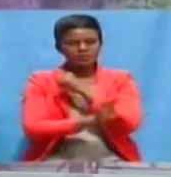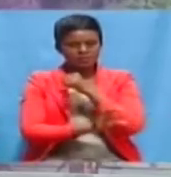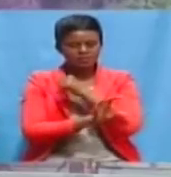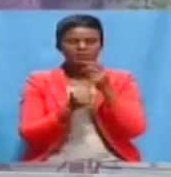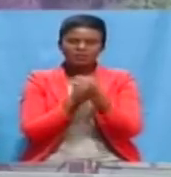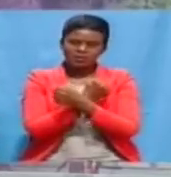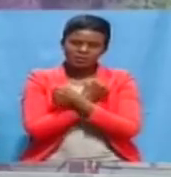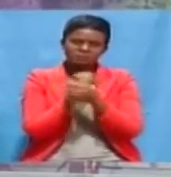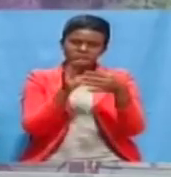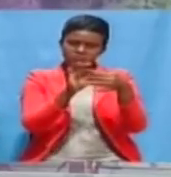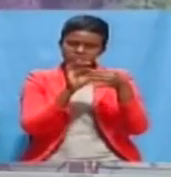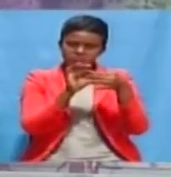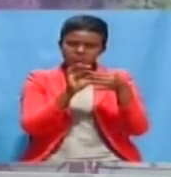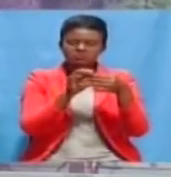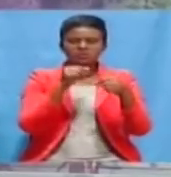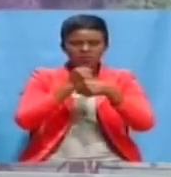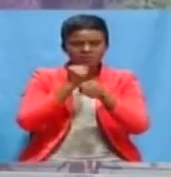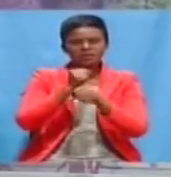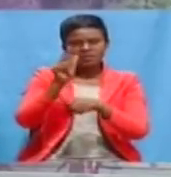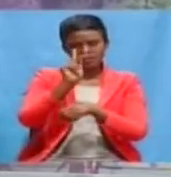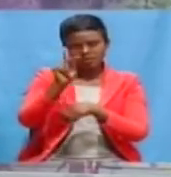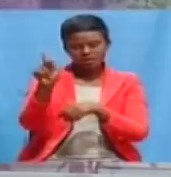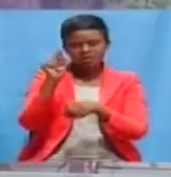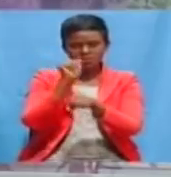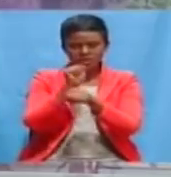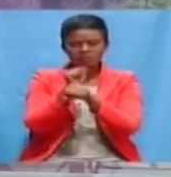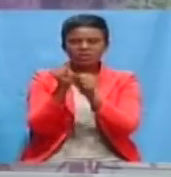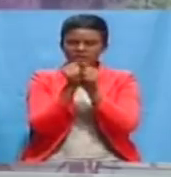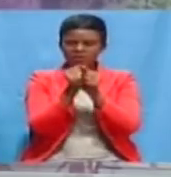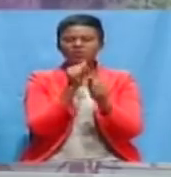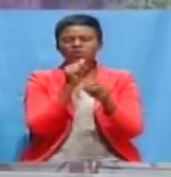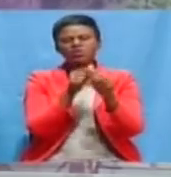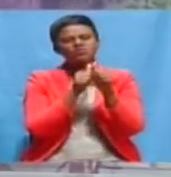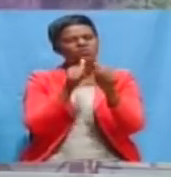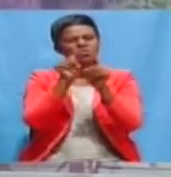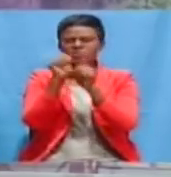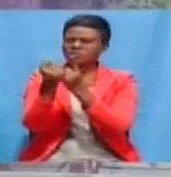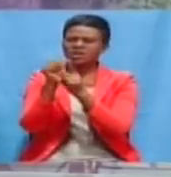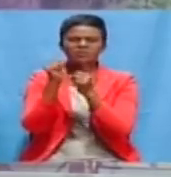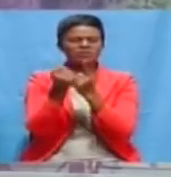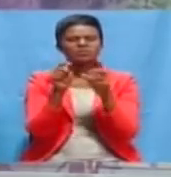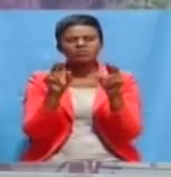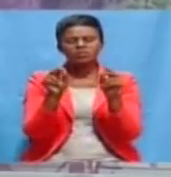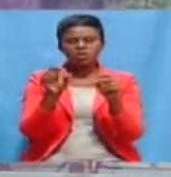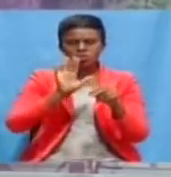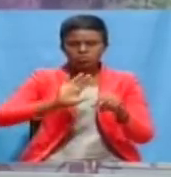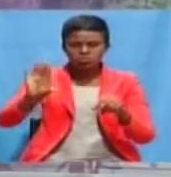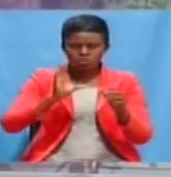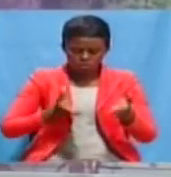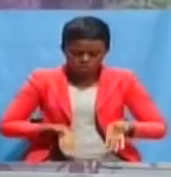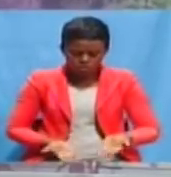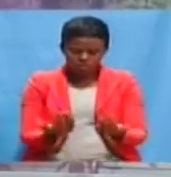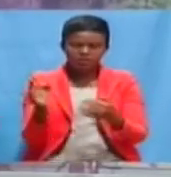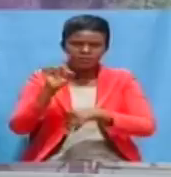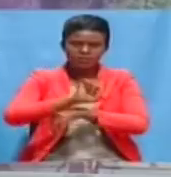and unity that made the founding fathers to work together regardless of their tribes. He said this ahead of his 94th birthday